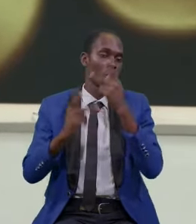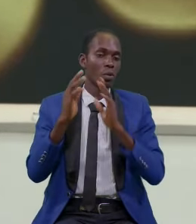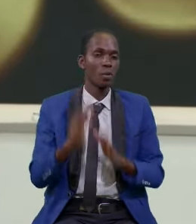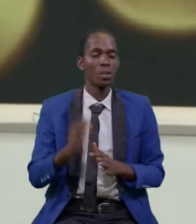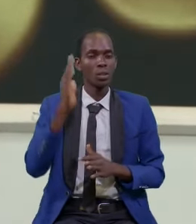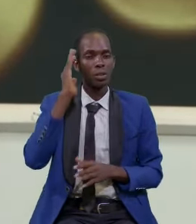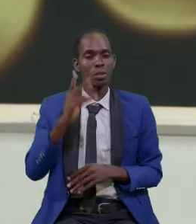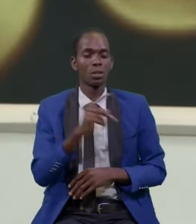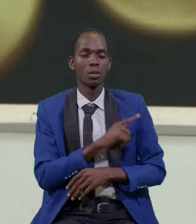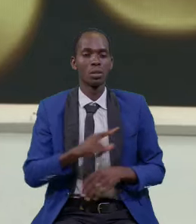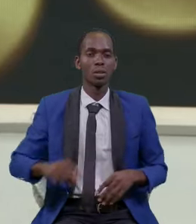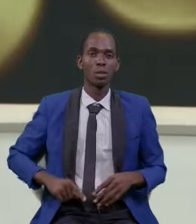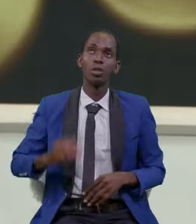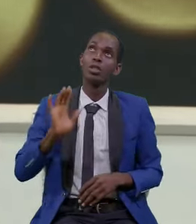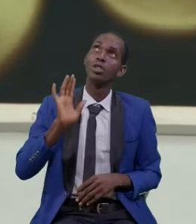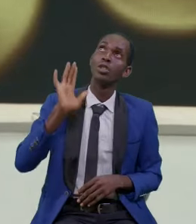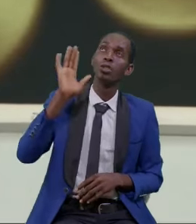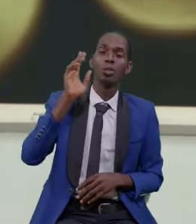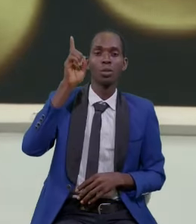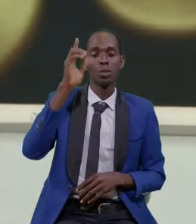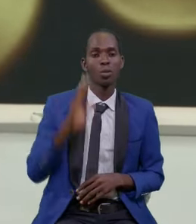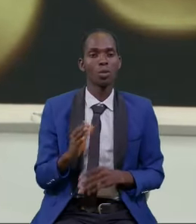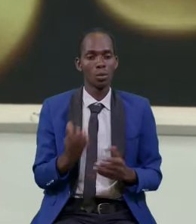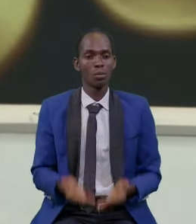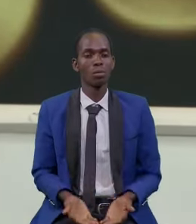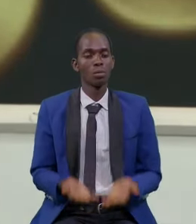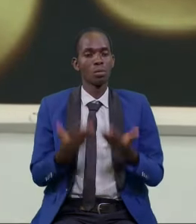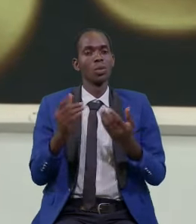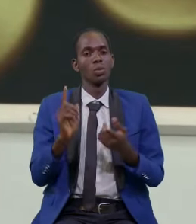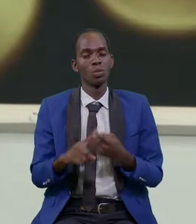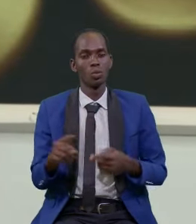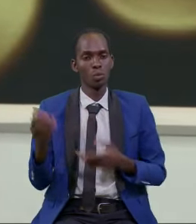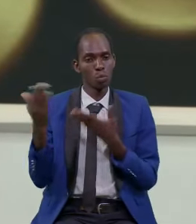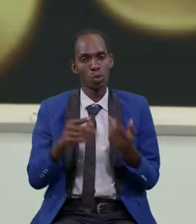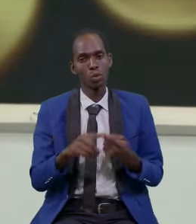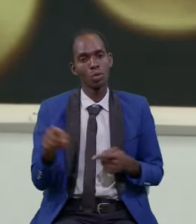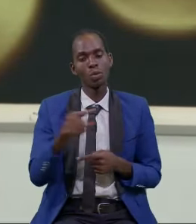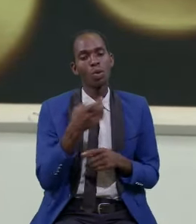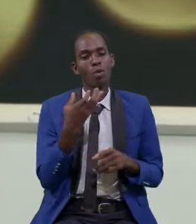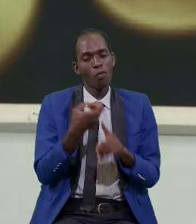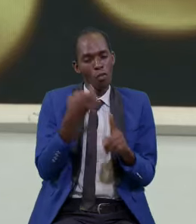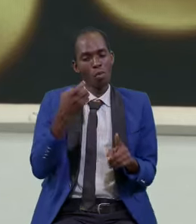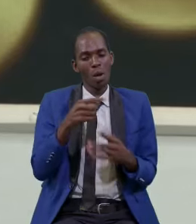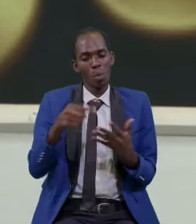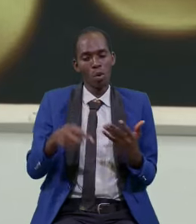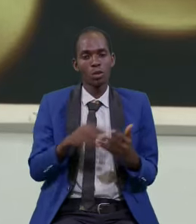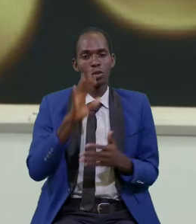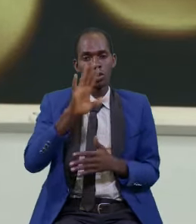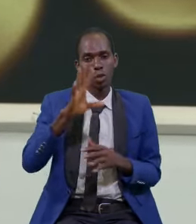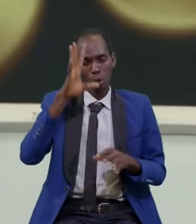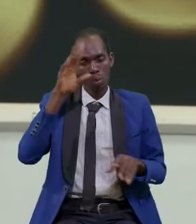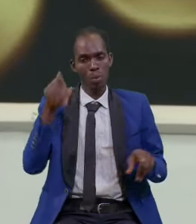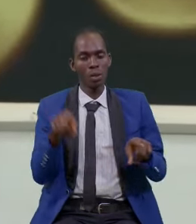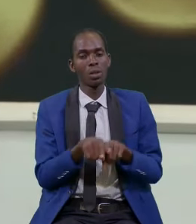God raise up unto you of all your brethren, and of all your brethren